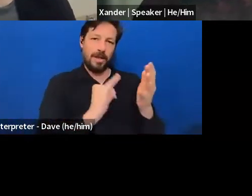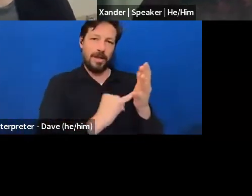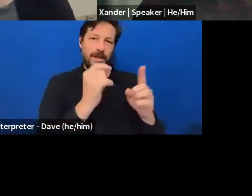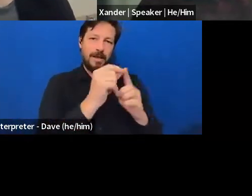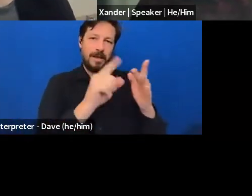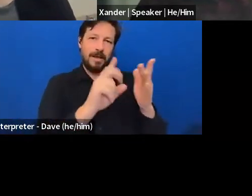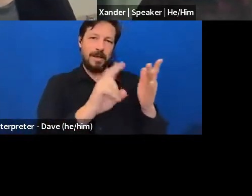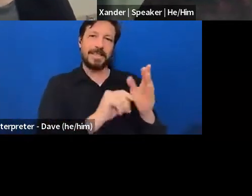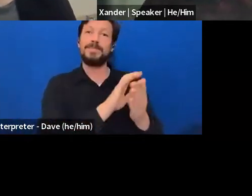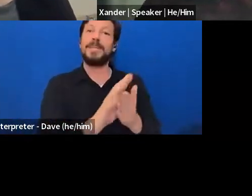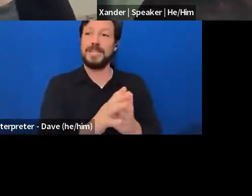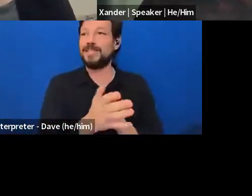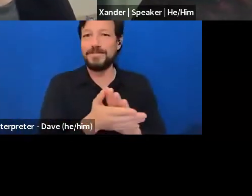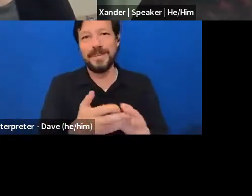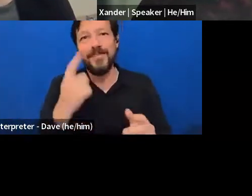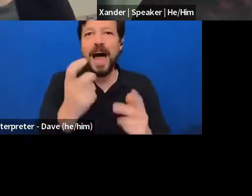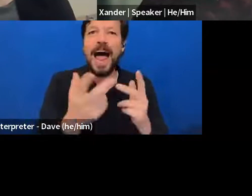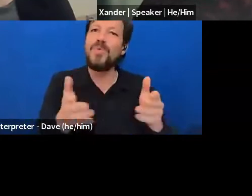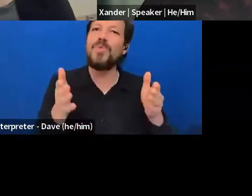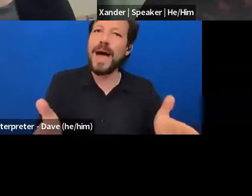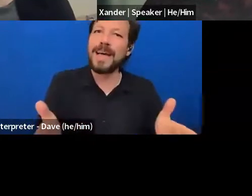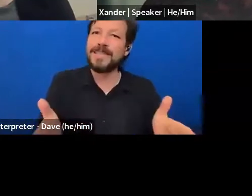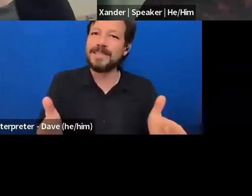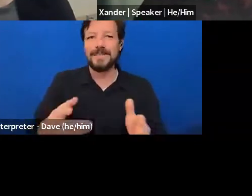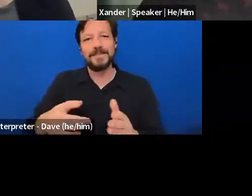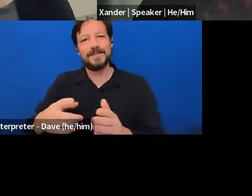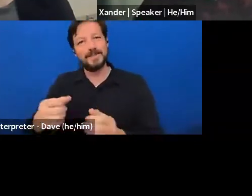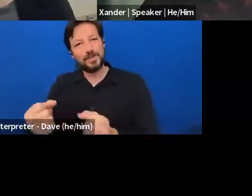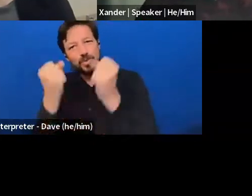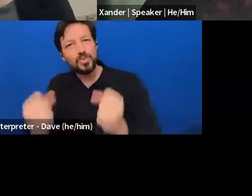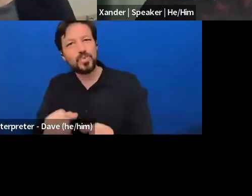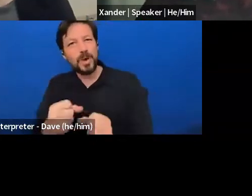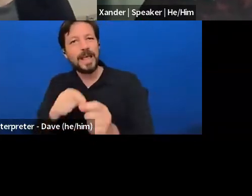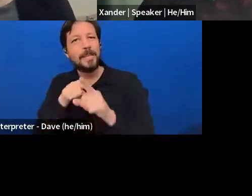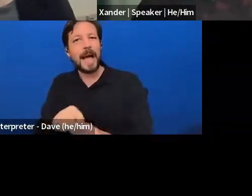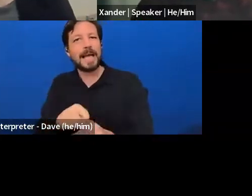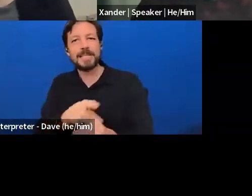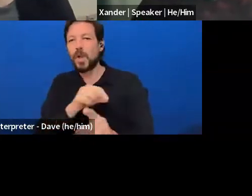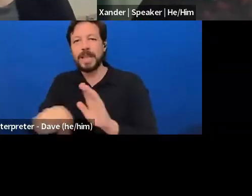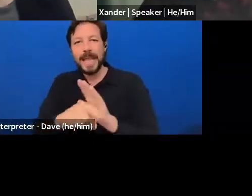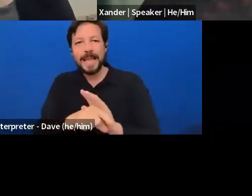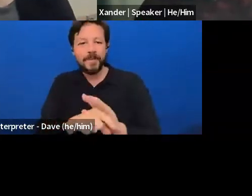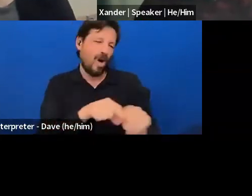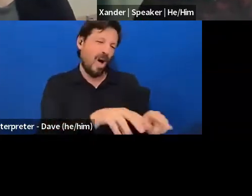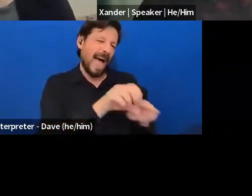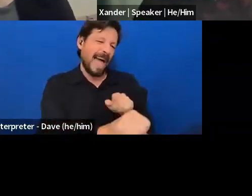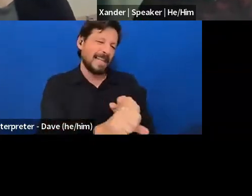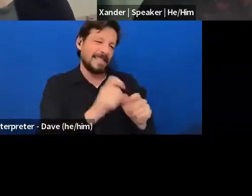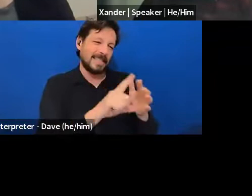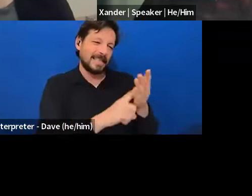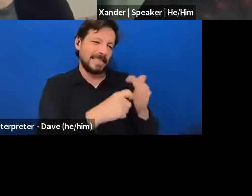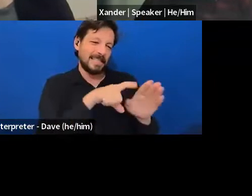life. So focusing on those strengths and thinking about how a child is introduced, or how they are,